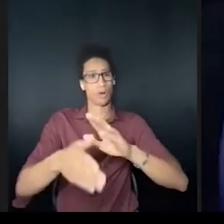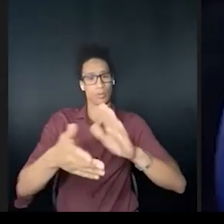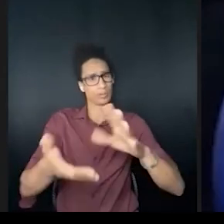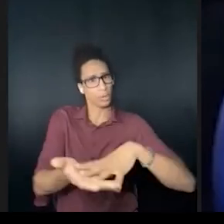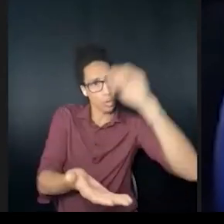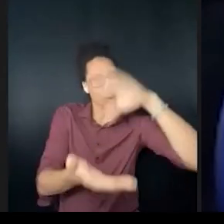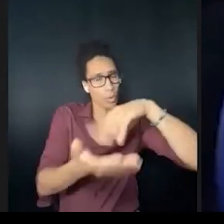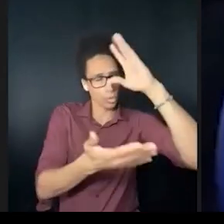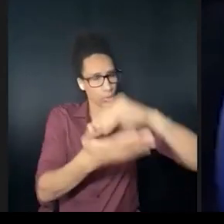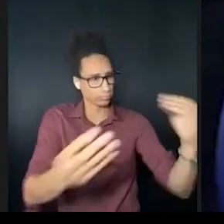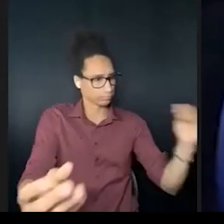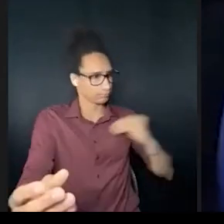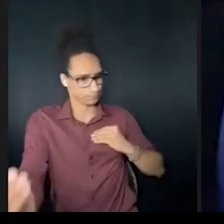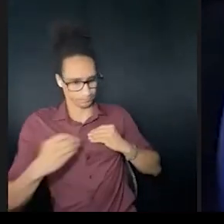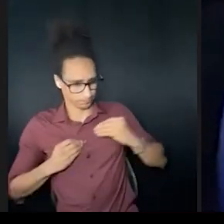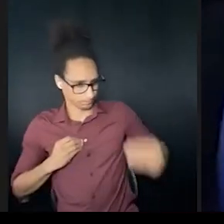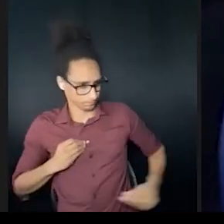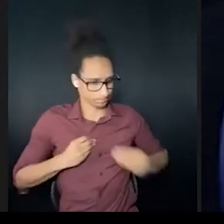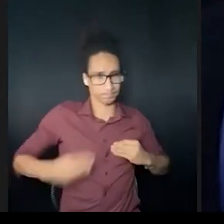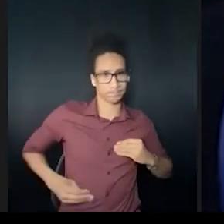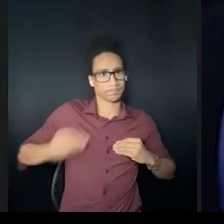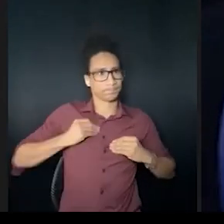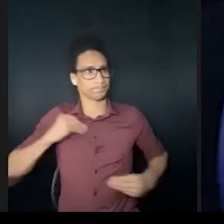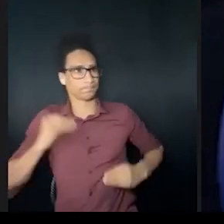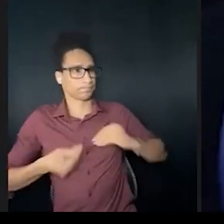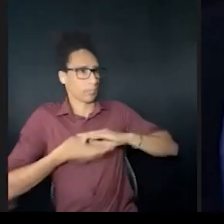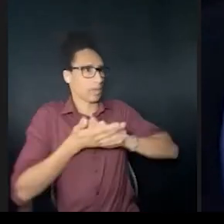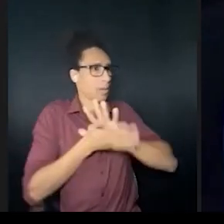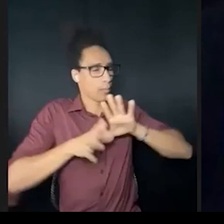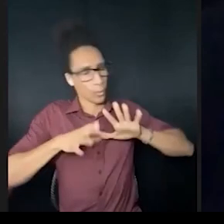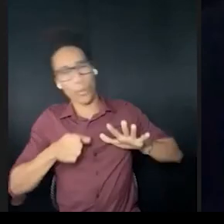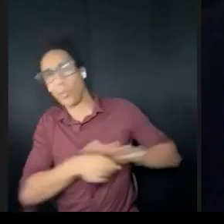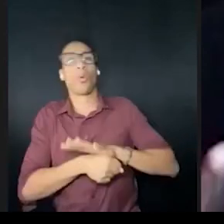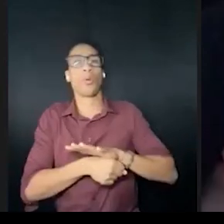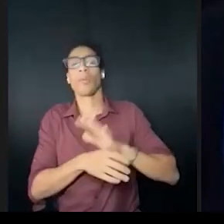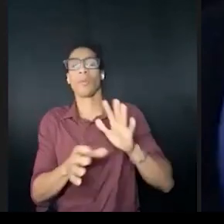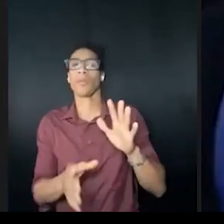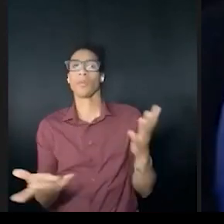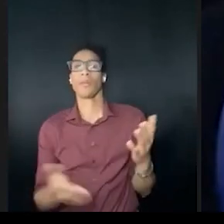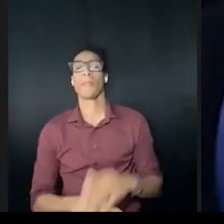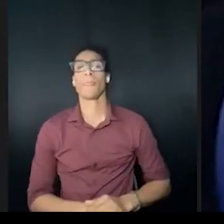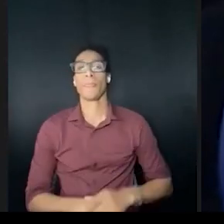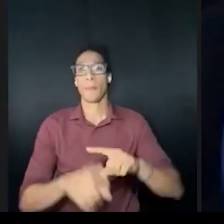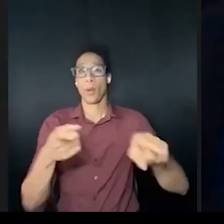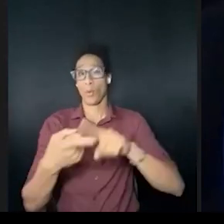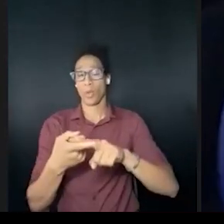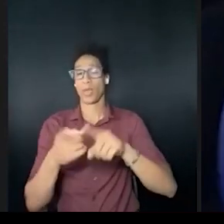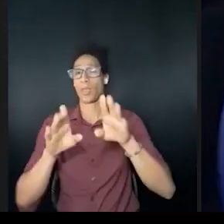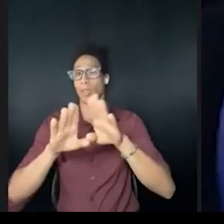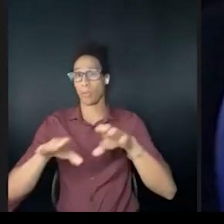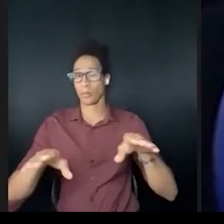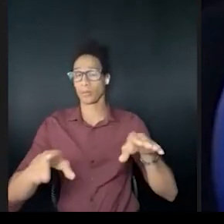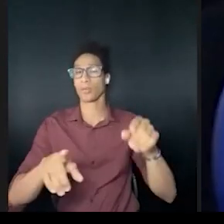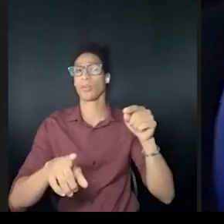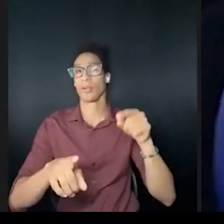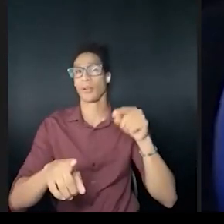when they're placed into prison for the rest of their lives, when they fully cook, you know, their warehouse for the rest